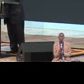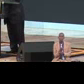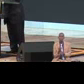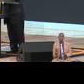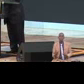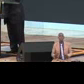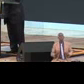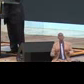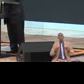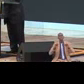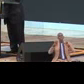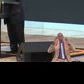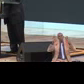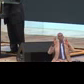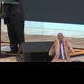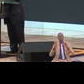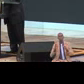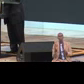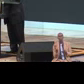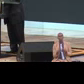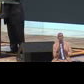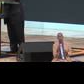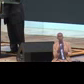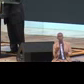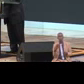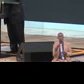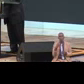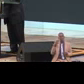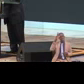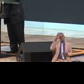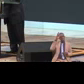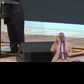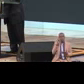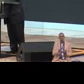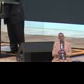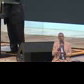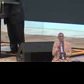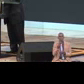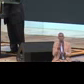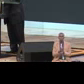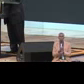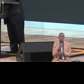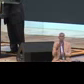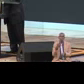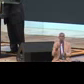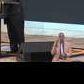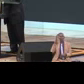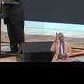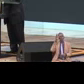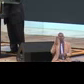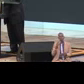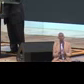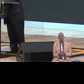Giving heed to doctrines of the devil. Not of the devil.